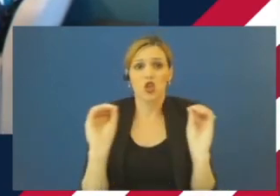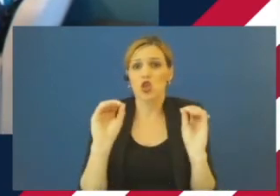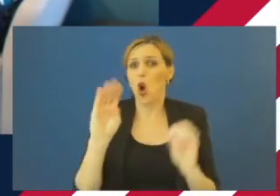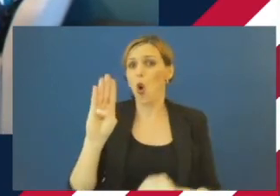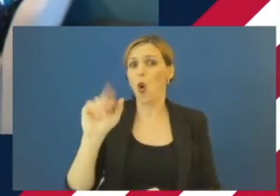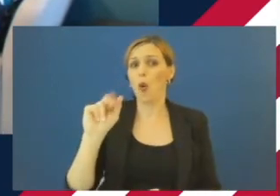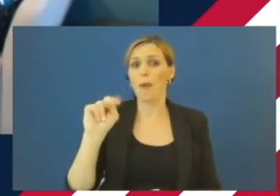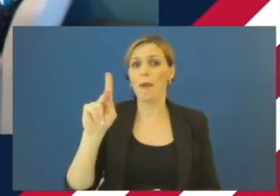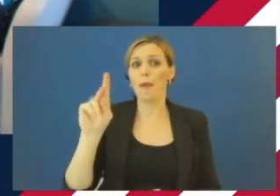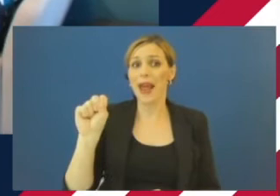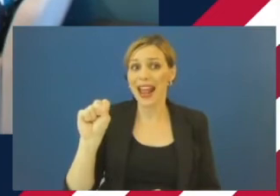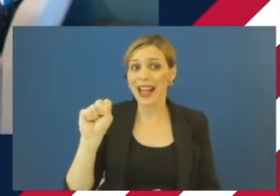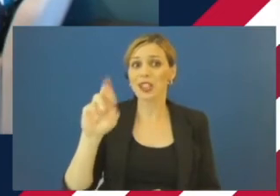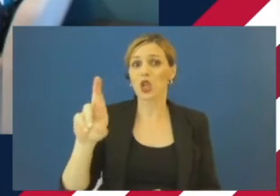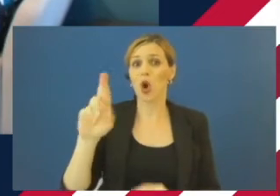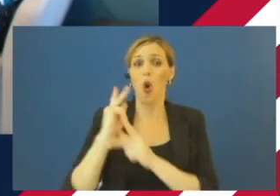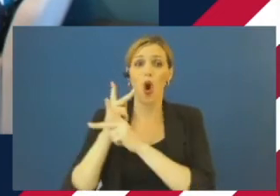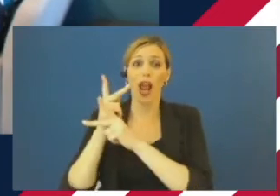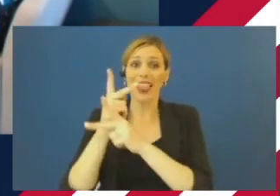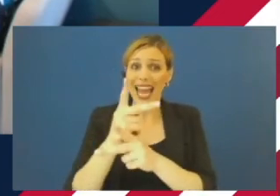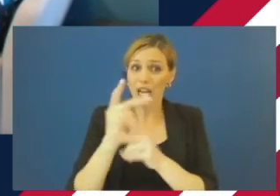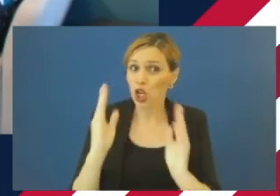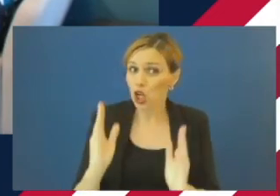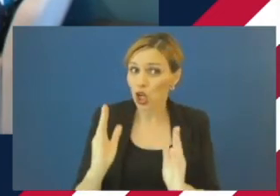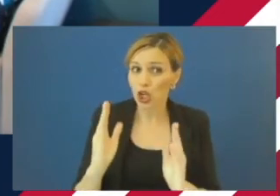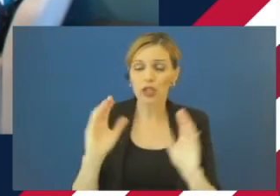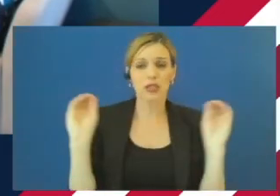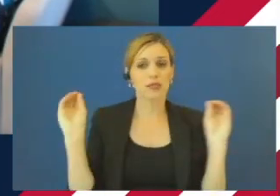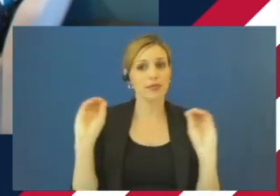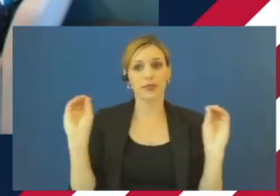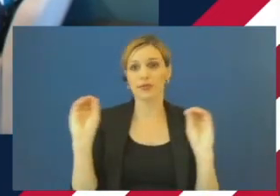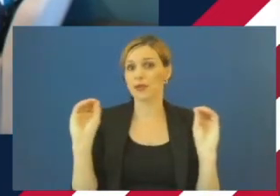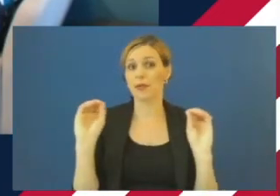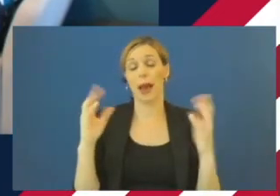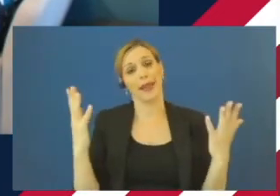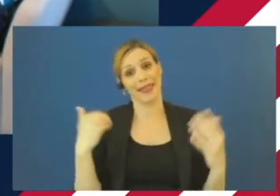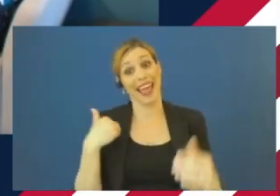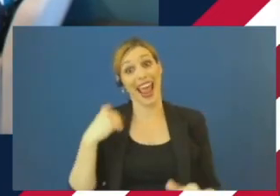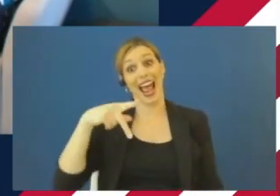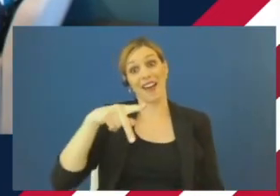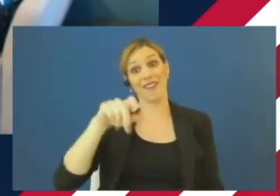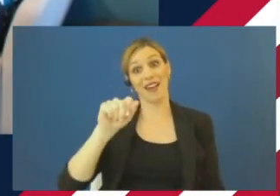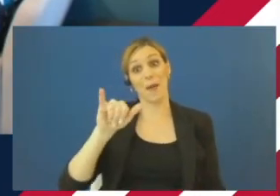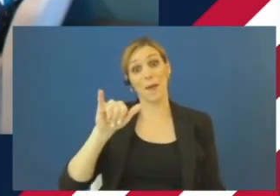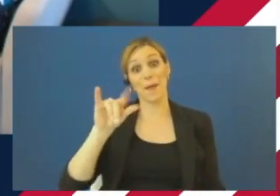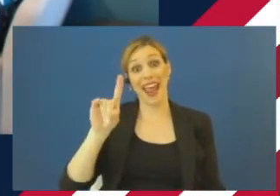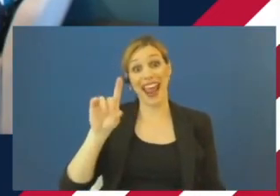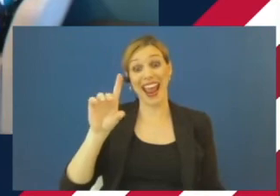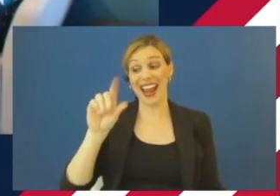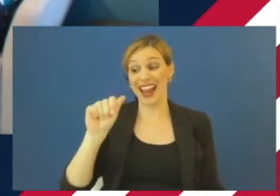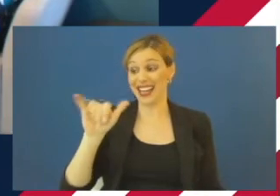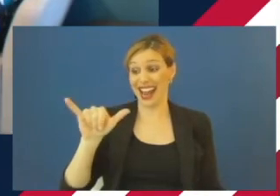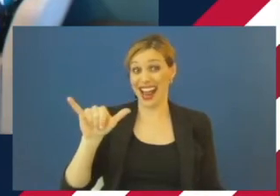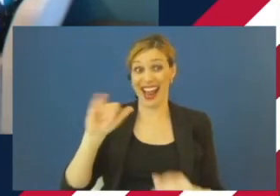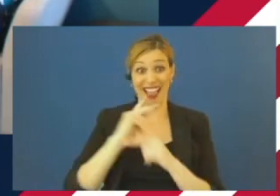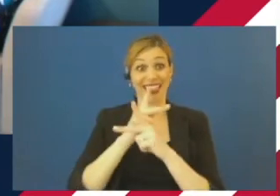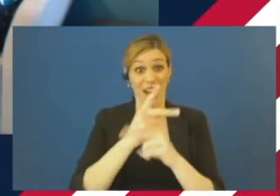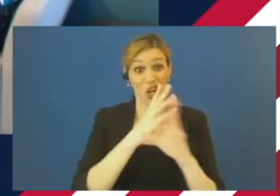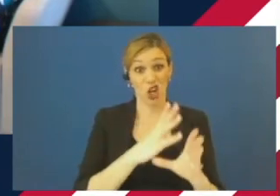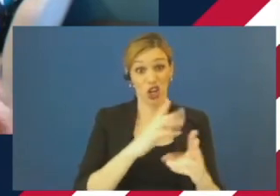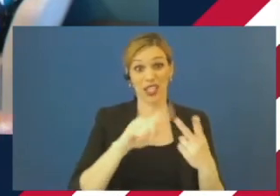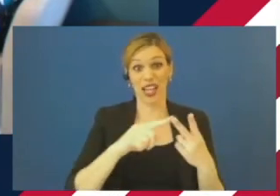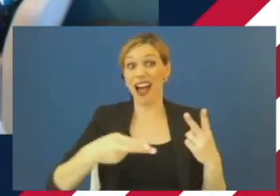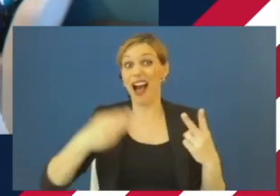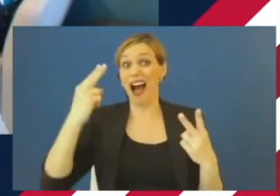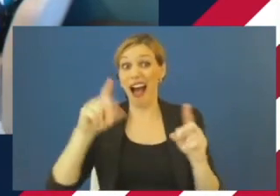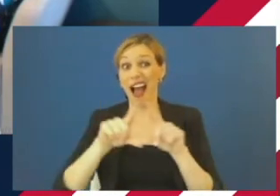but conversely, there are a plethora of payday lenders and check cashers and other high-cost lenders. And